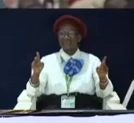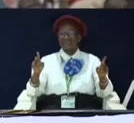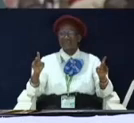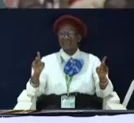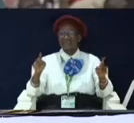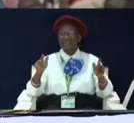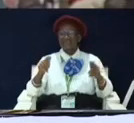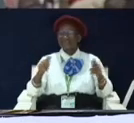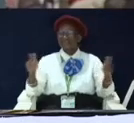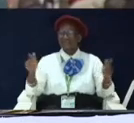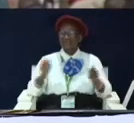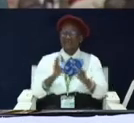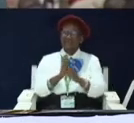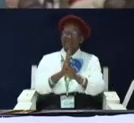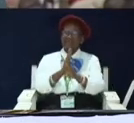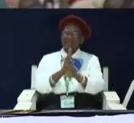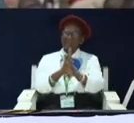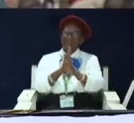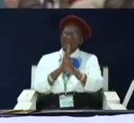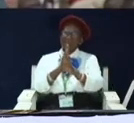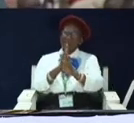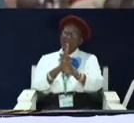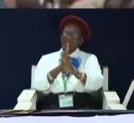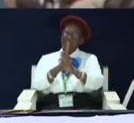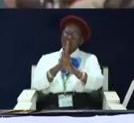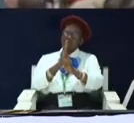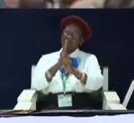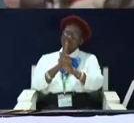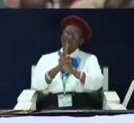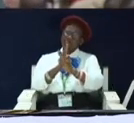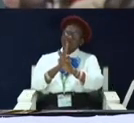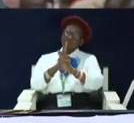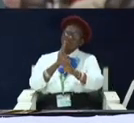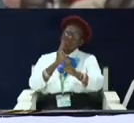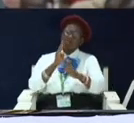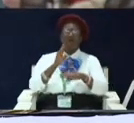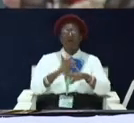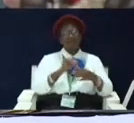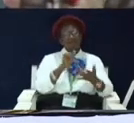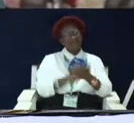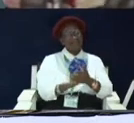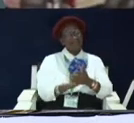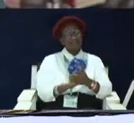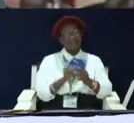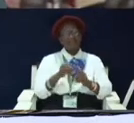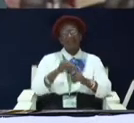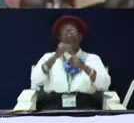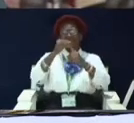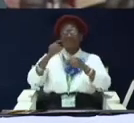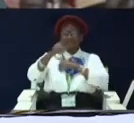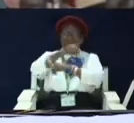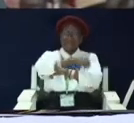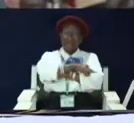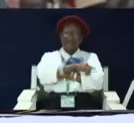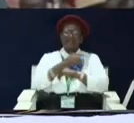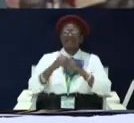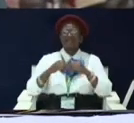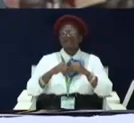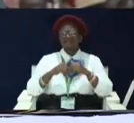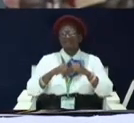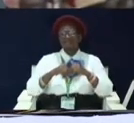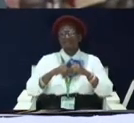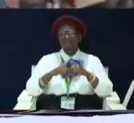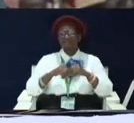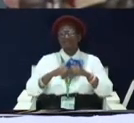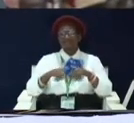jams on that particular day. Ni gojo yen ni sunkere gba kere oko ti o se ni modi re o wa wa sele.